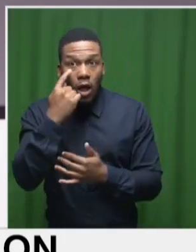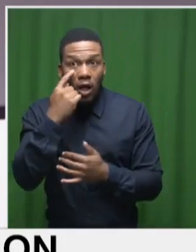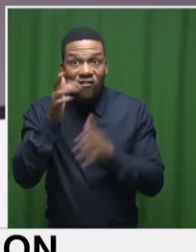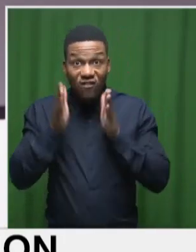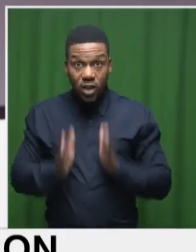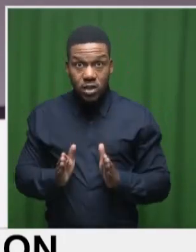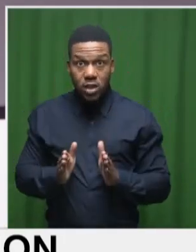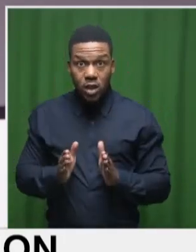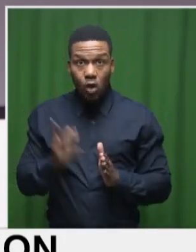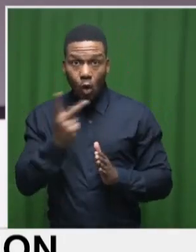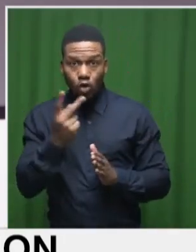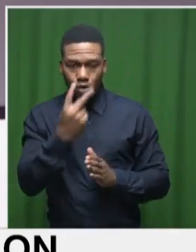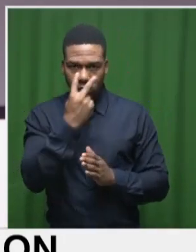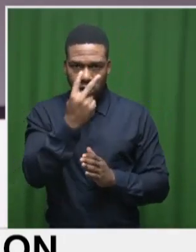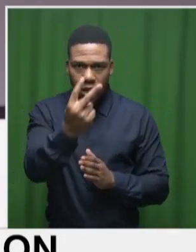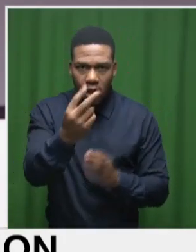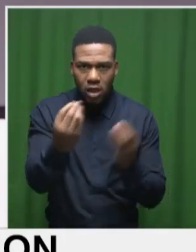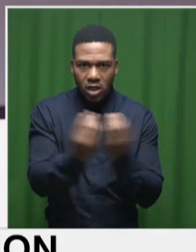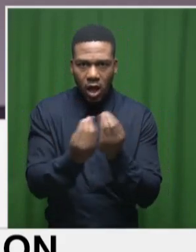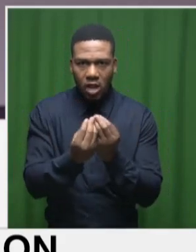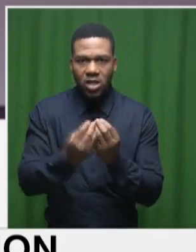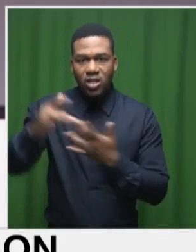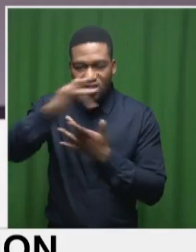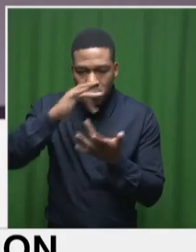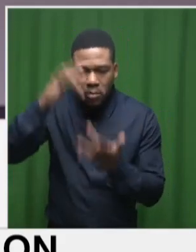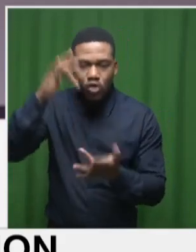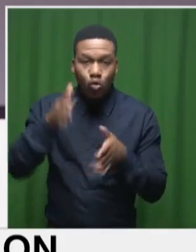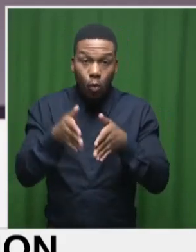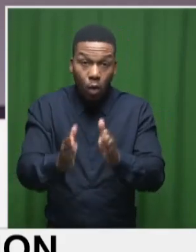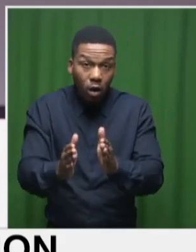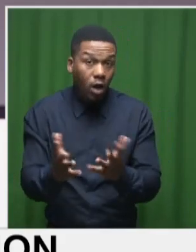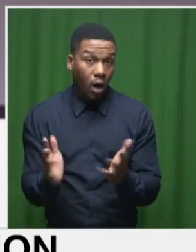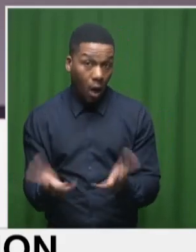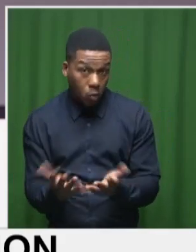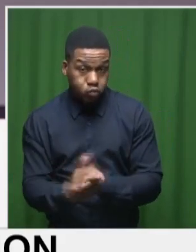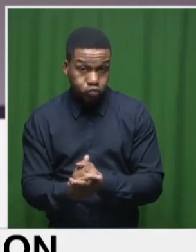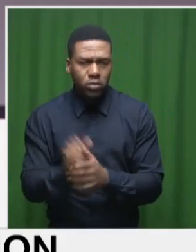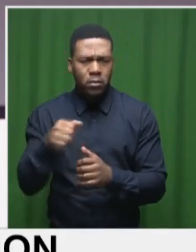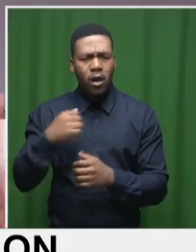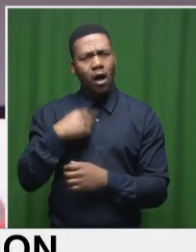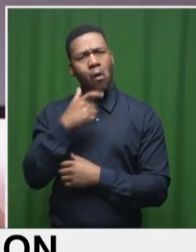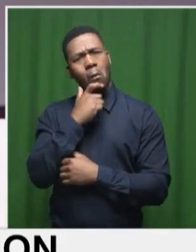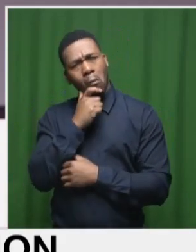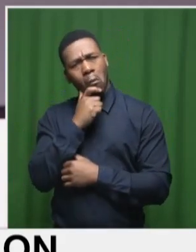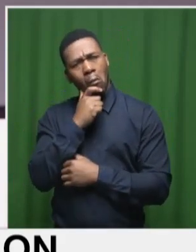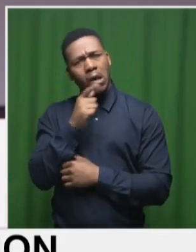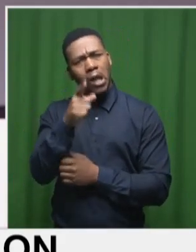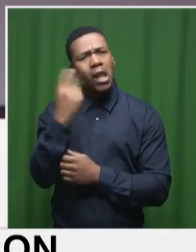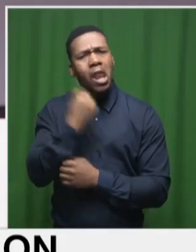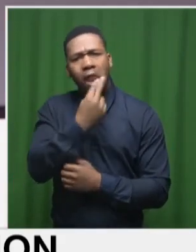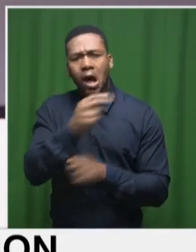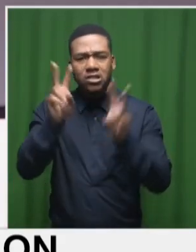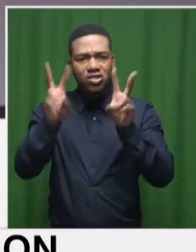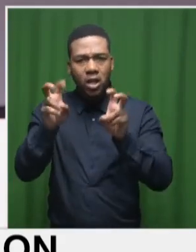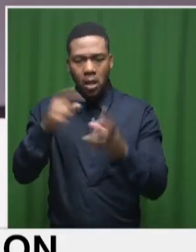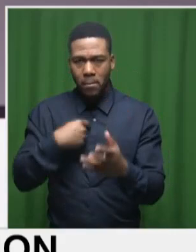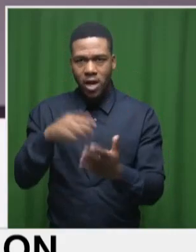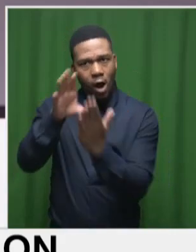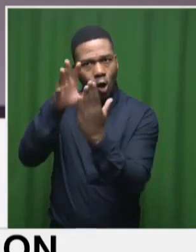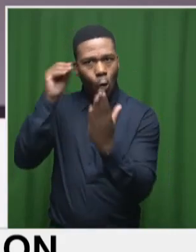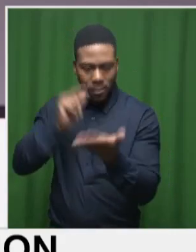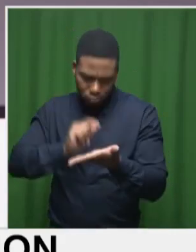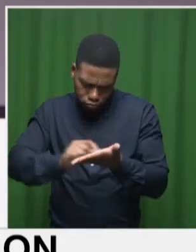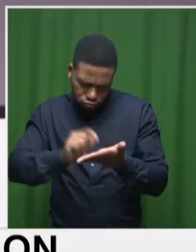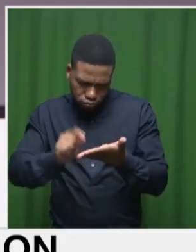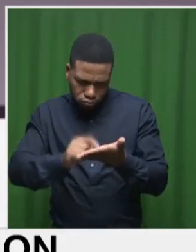see things in a spiritual manner. So I was like, that's a nice title, but I didn't know what to use it for, so I just wrote it down. And